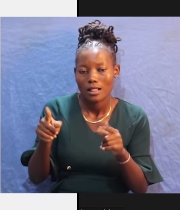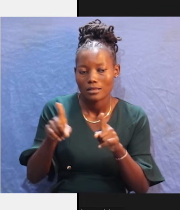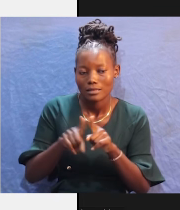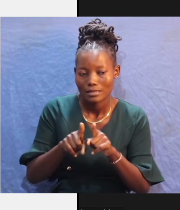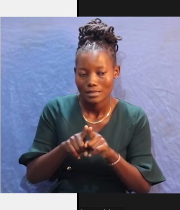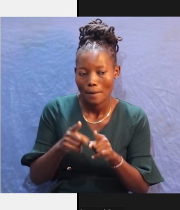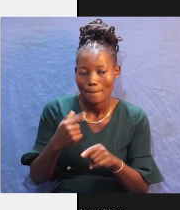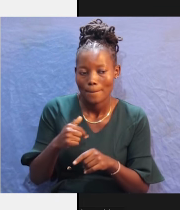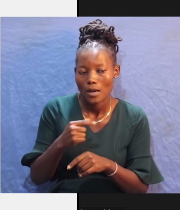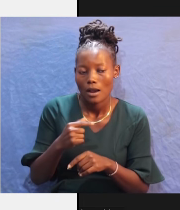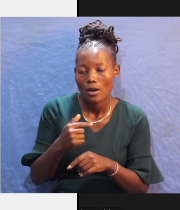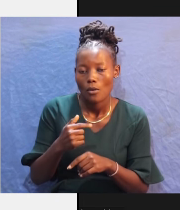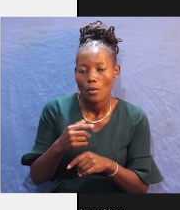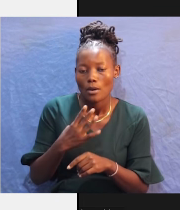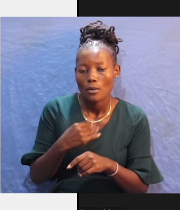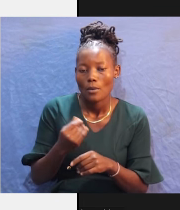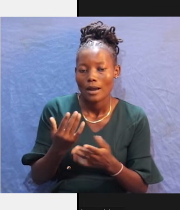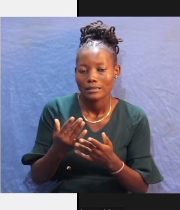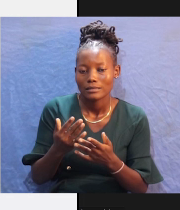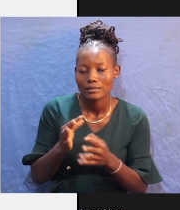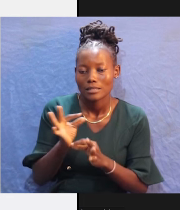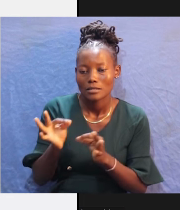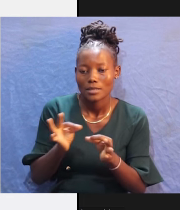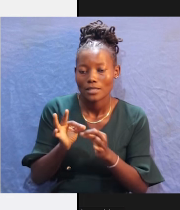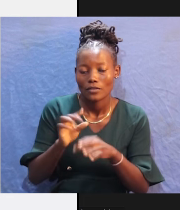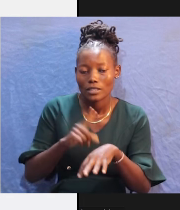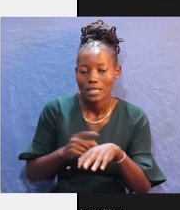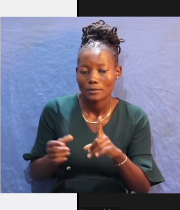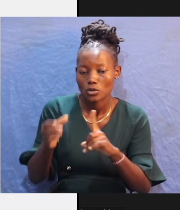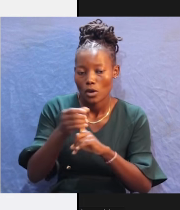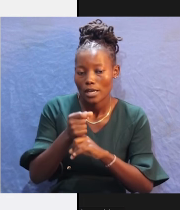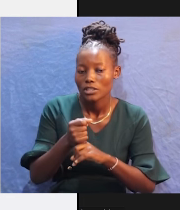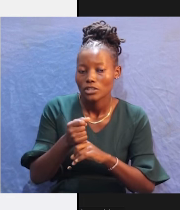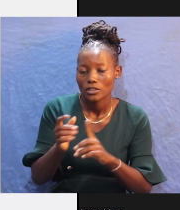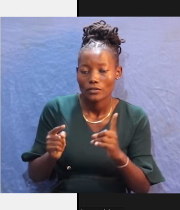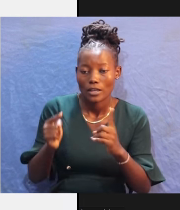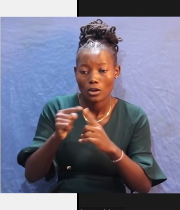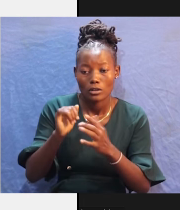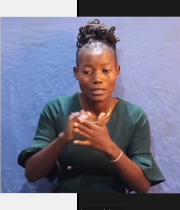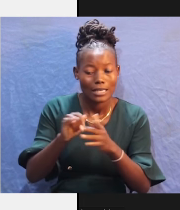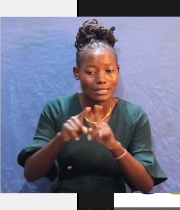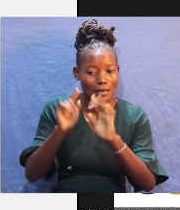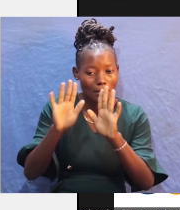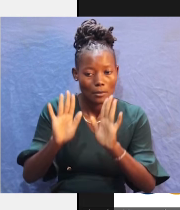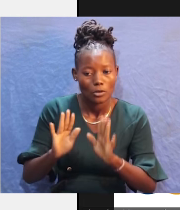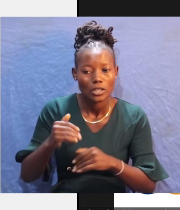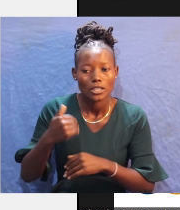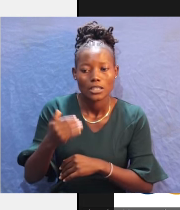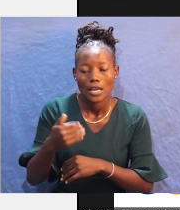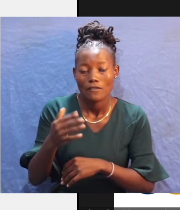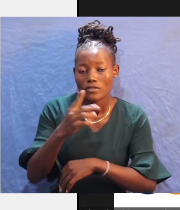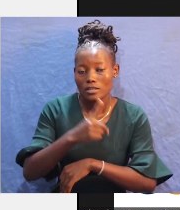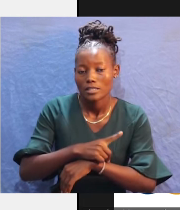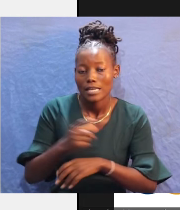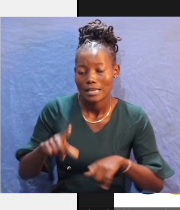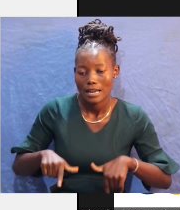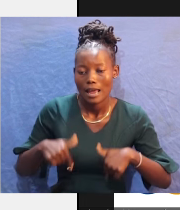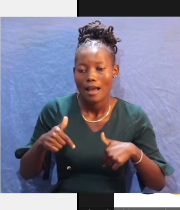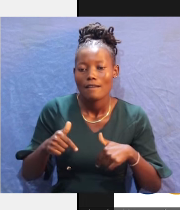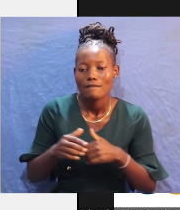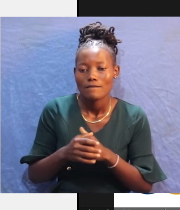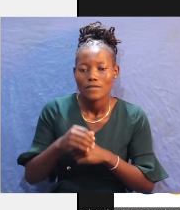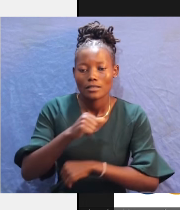a certain period of time to achieve that goal. And that is also important so much in your everyday life, in